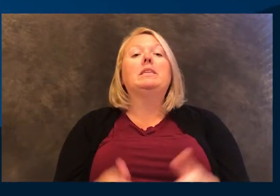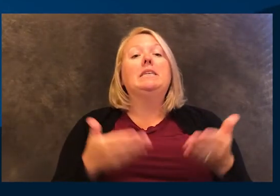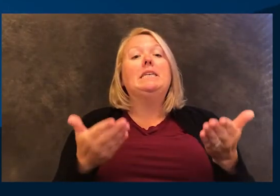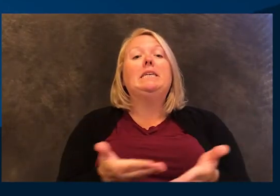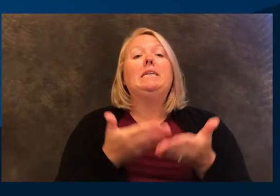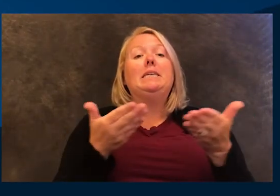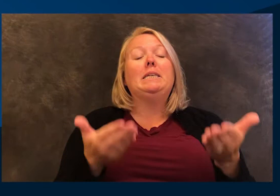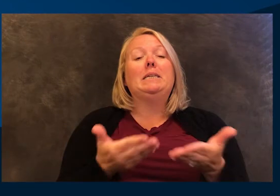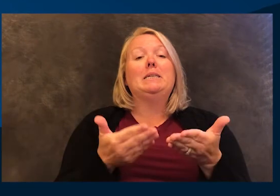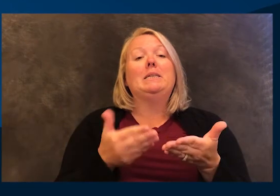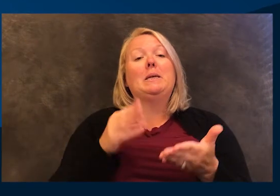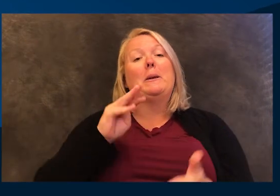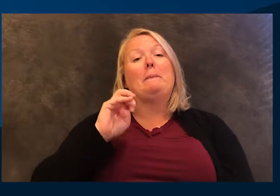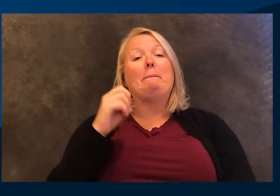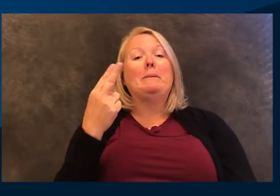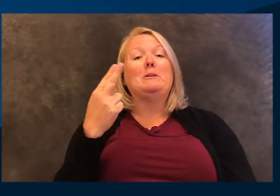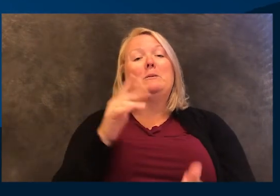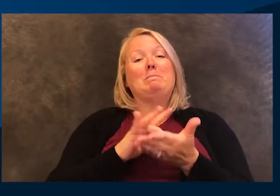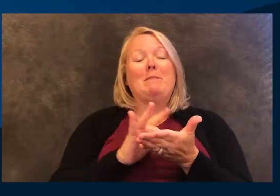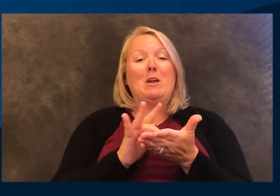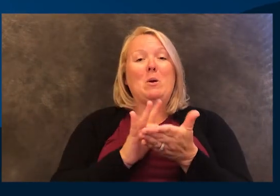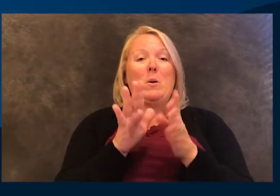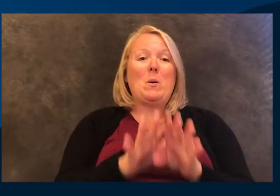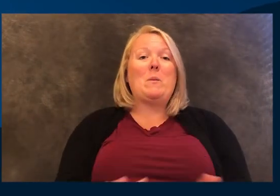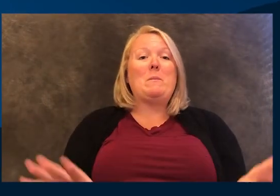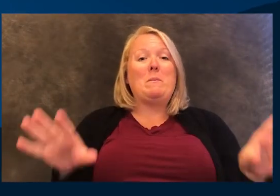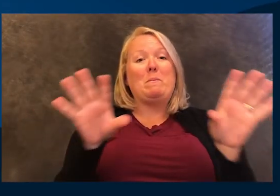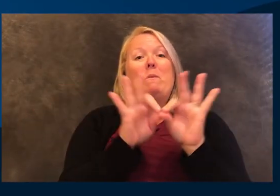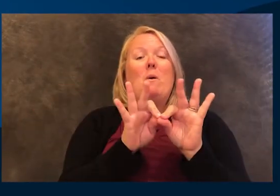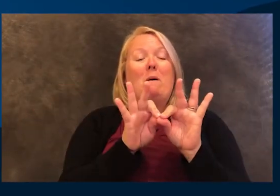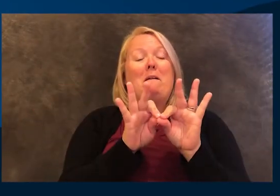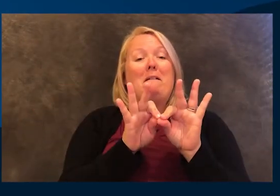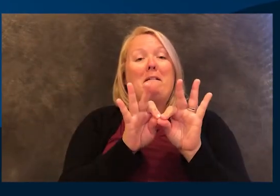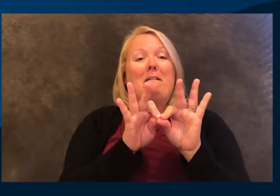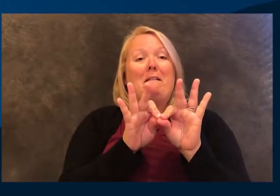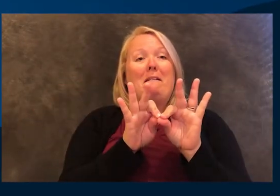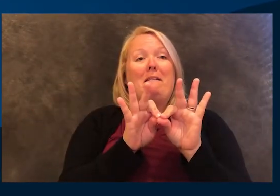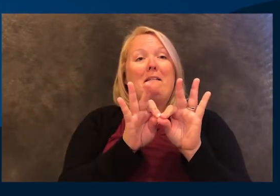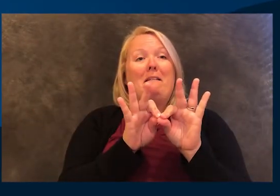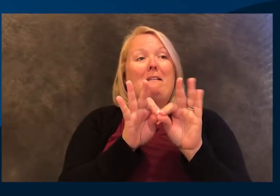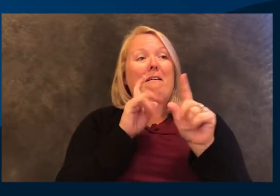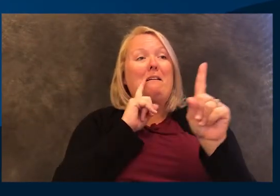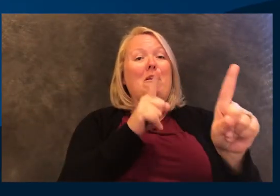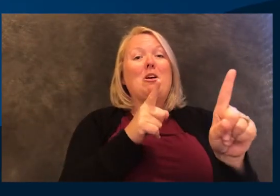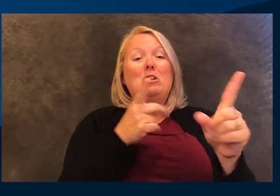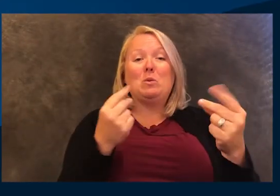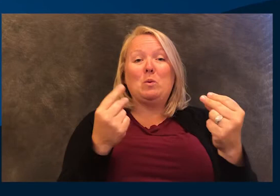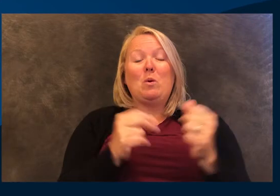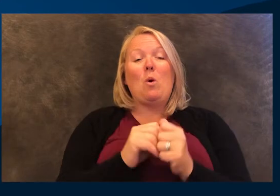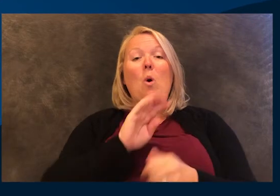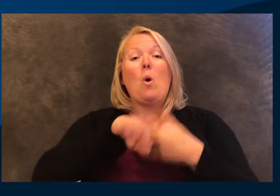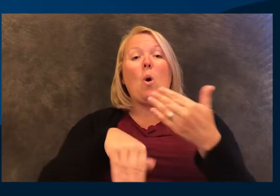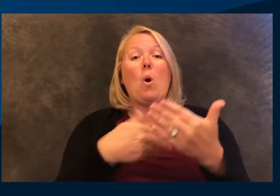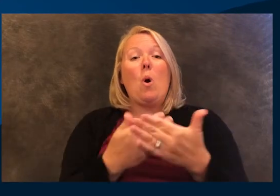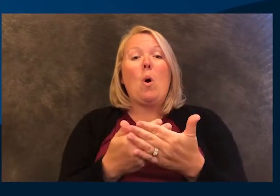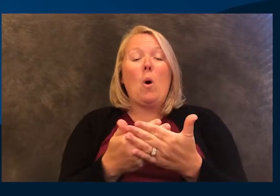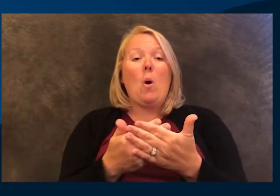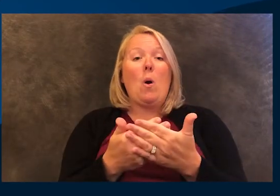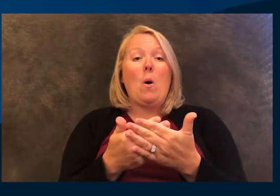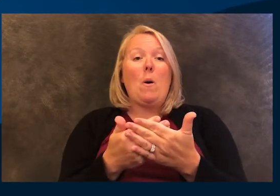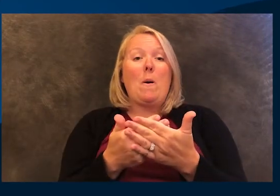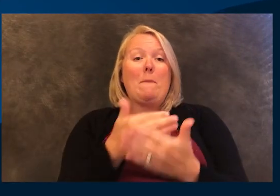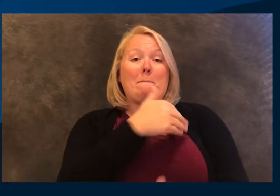operation, we've hit some really important milestones since the last town hall. We've been able to invite all members of Blue Q